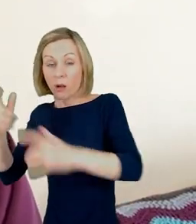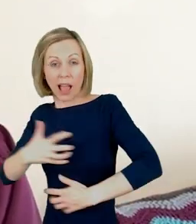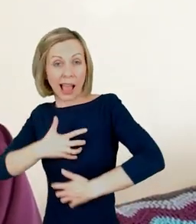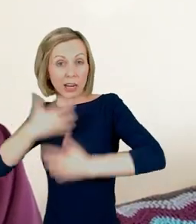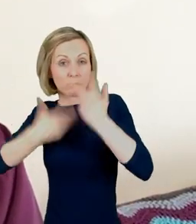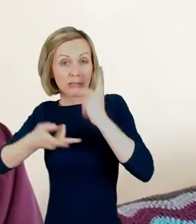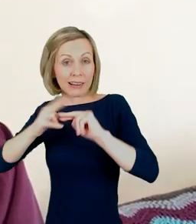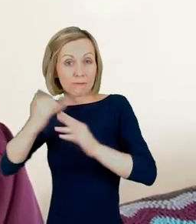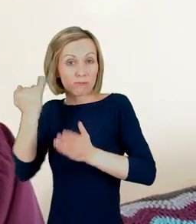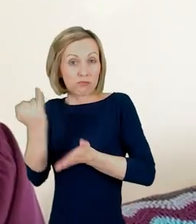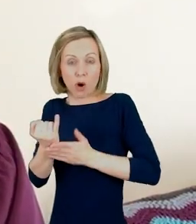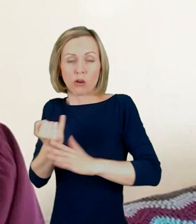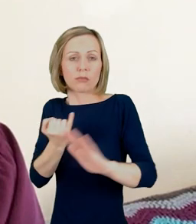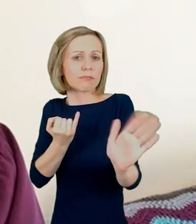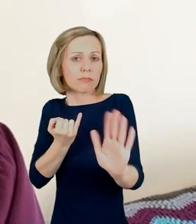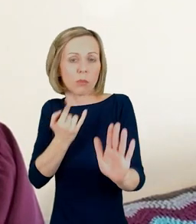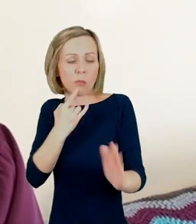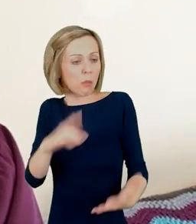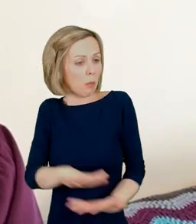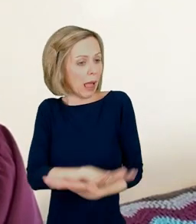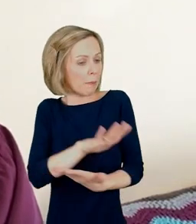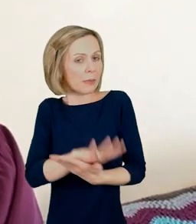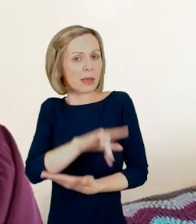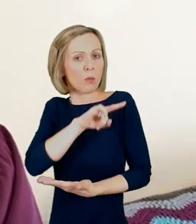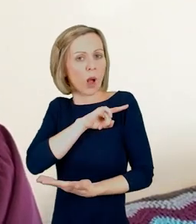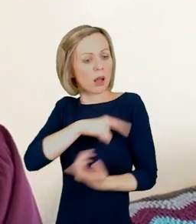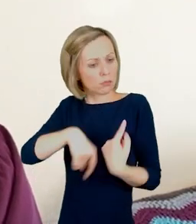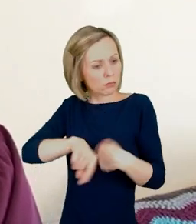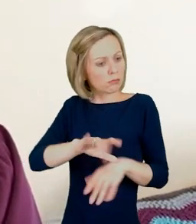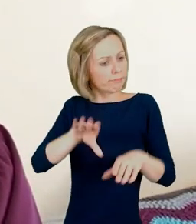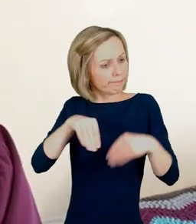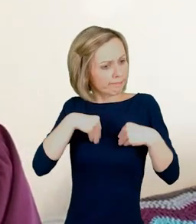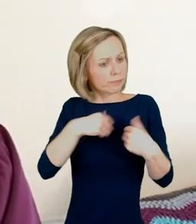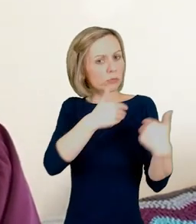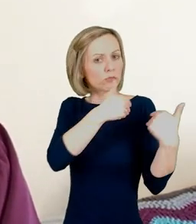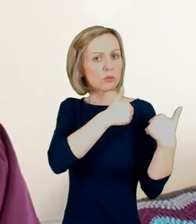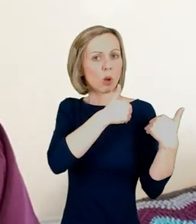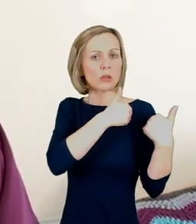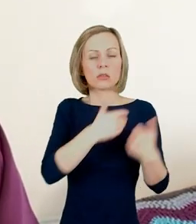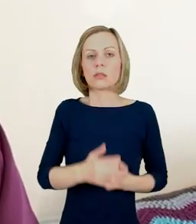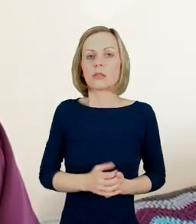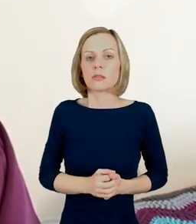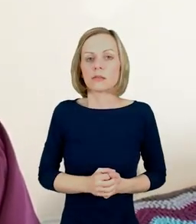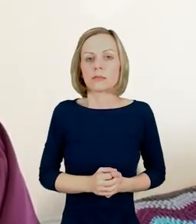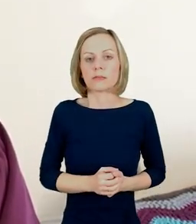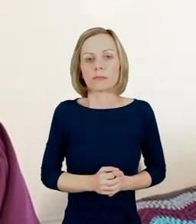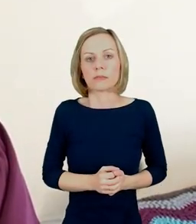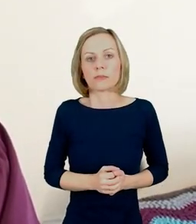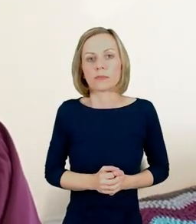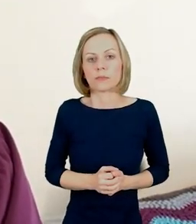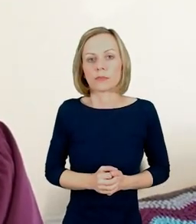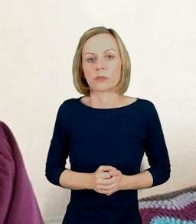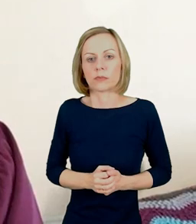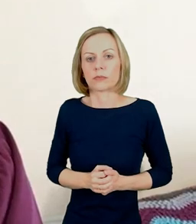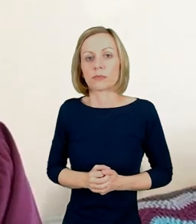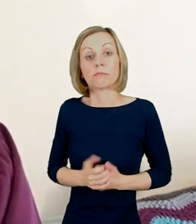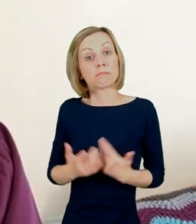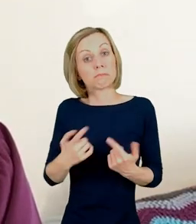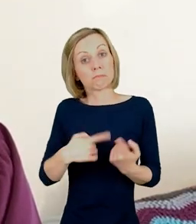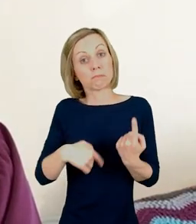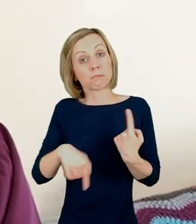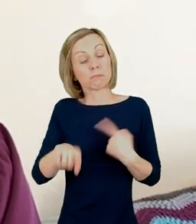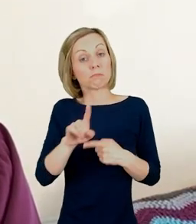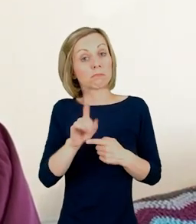wrong. They will be glad we're taking it seriously. We each have a modern